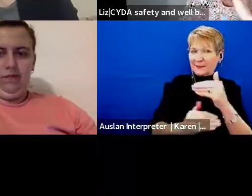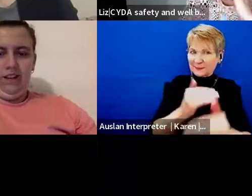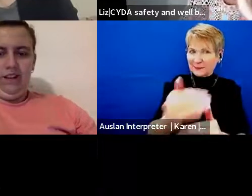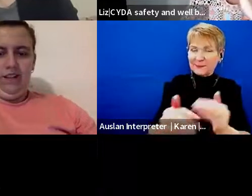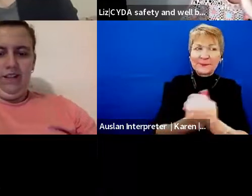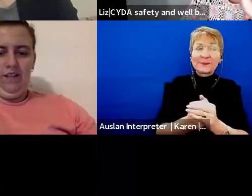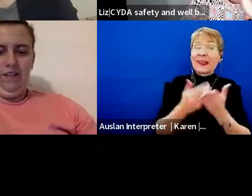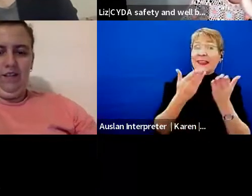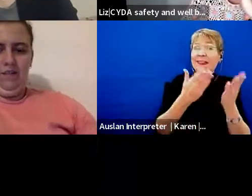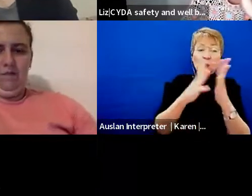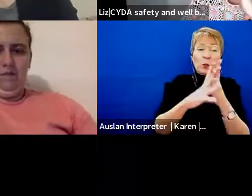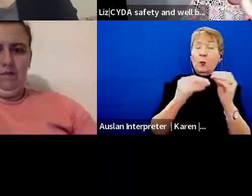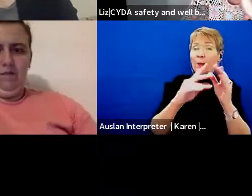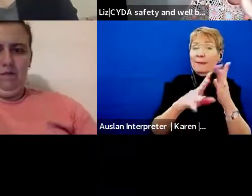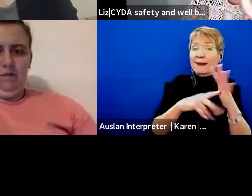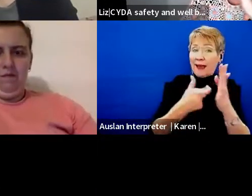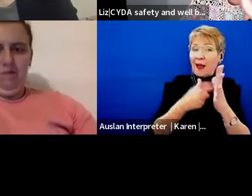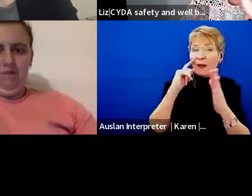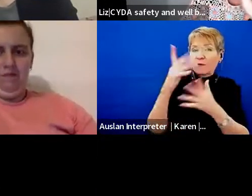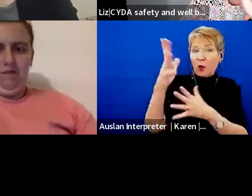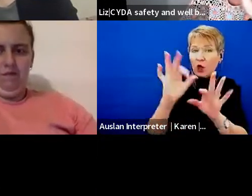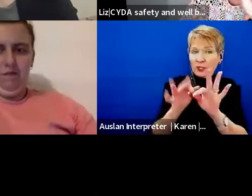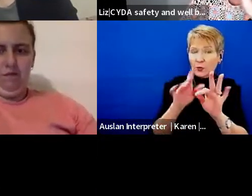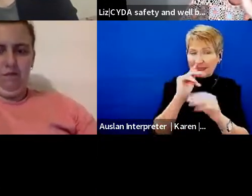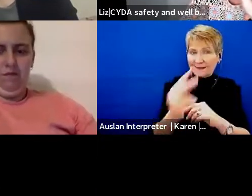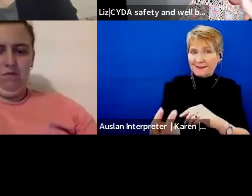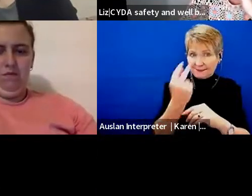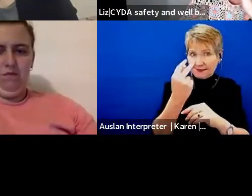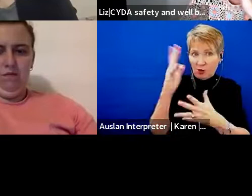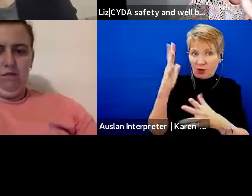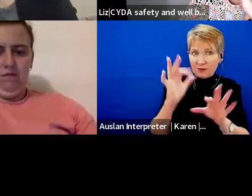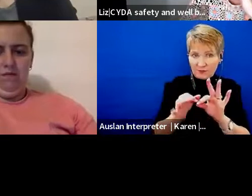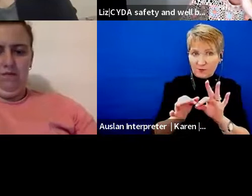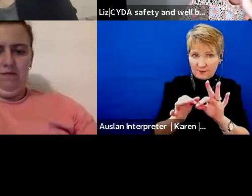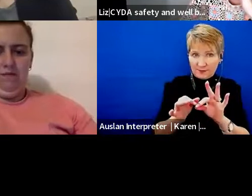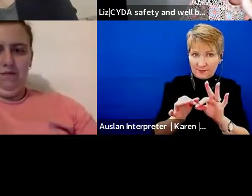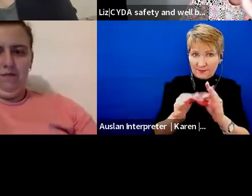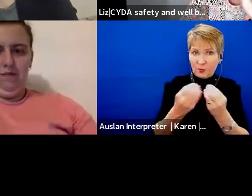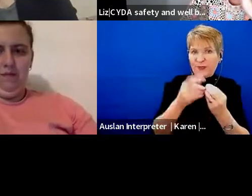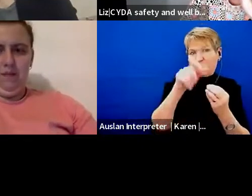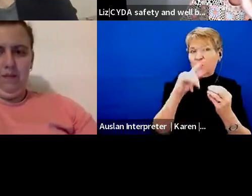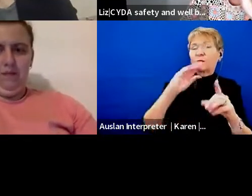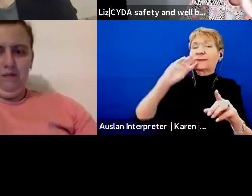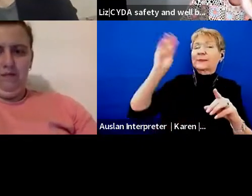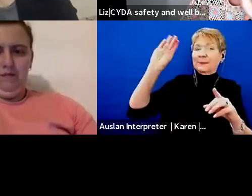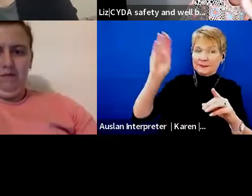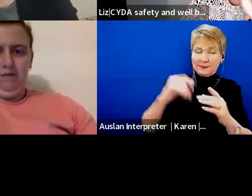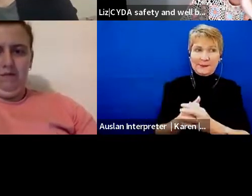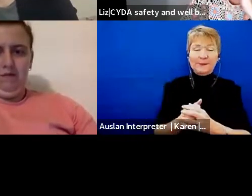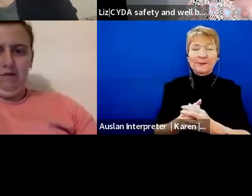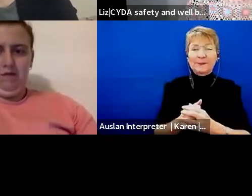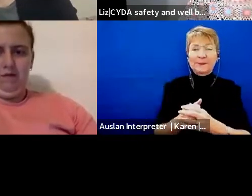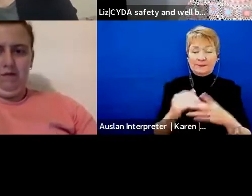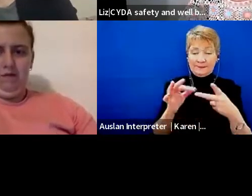will have Auslan interpreting, which you'll be able to see on the screen alongside the speaker. This session will have